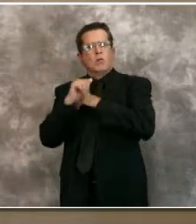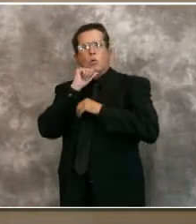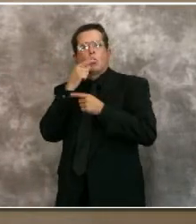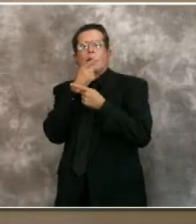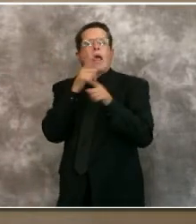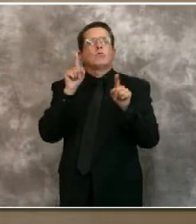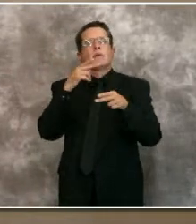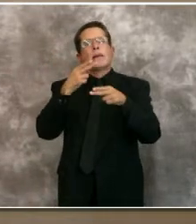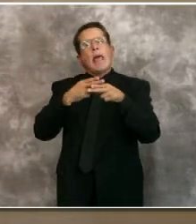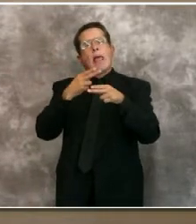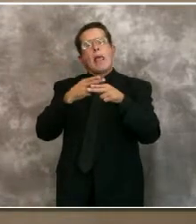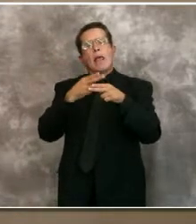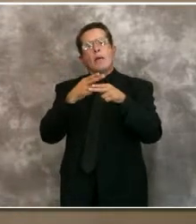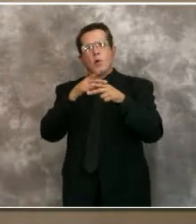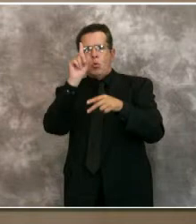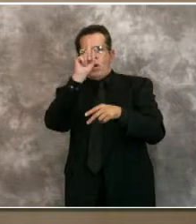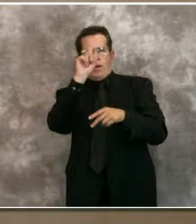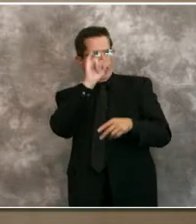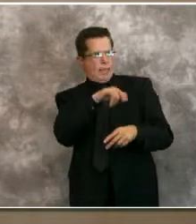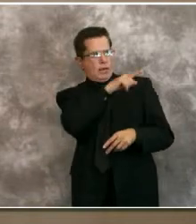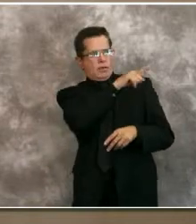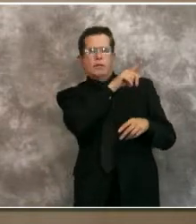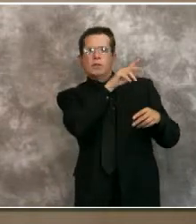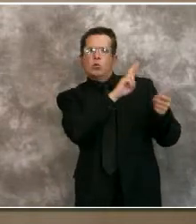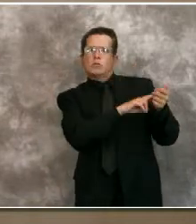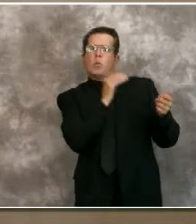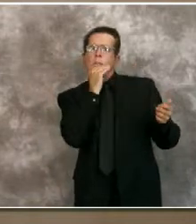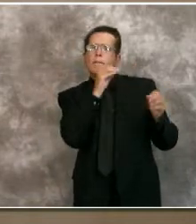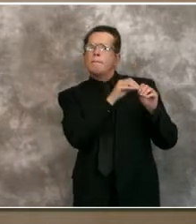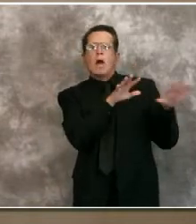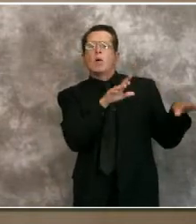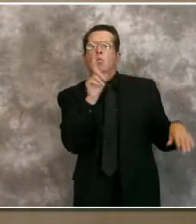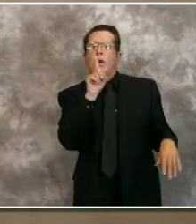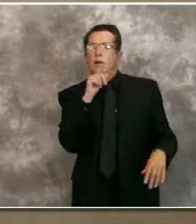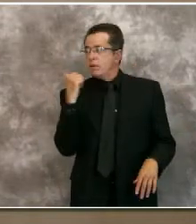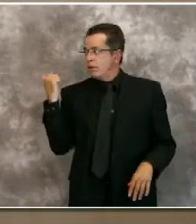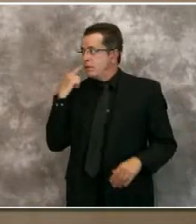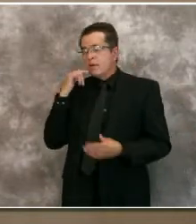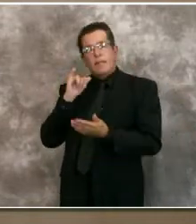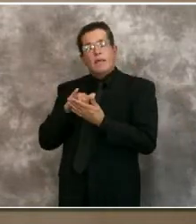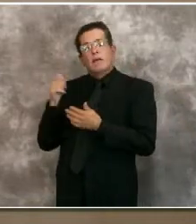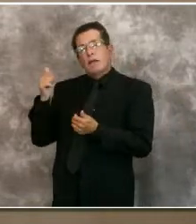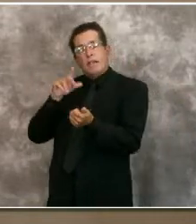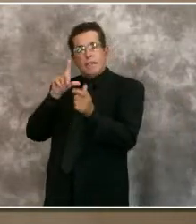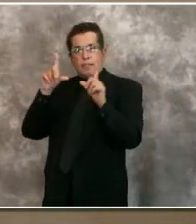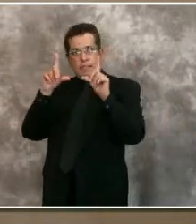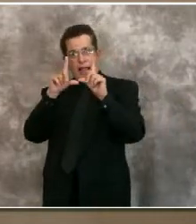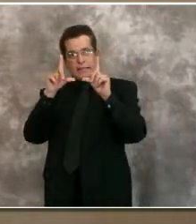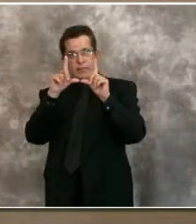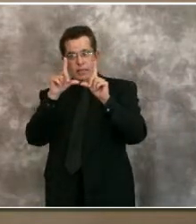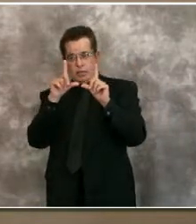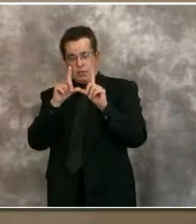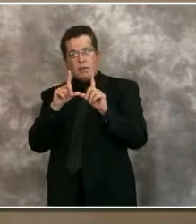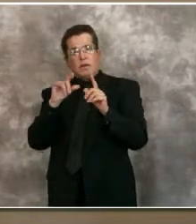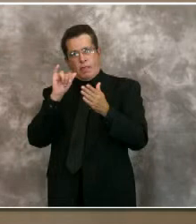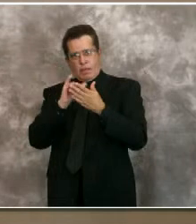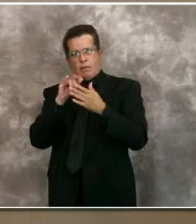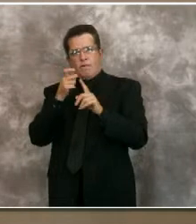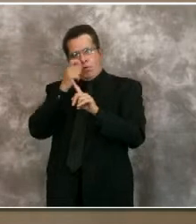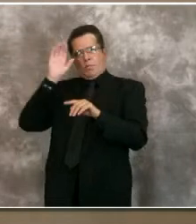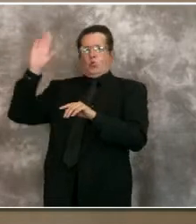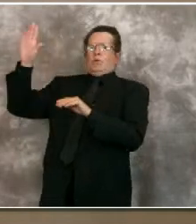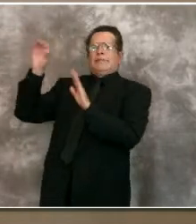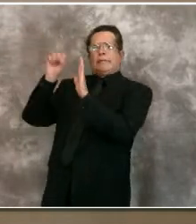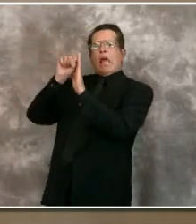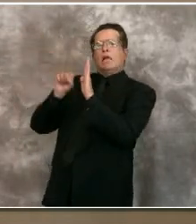these facilities? Well, first of all, the licensing and certification for long-term care facilities is coordinated by the